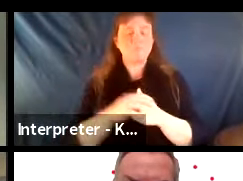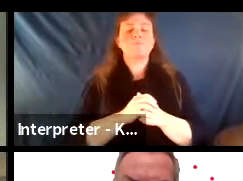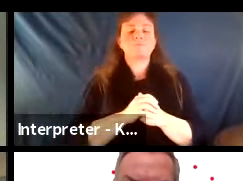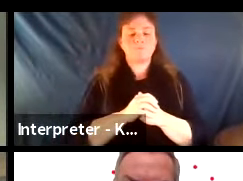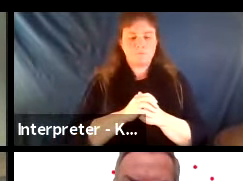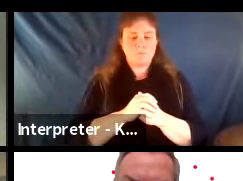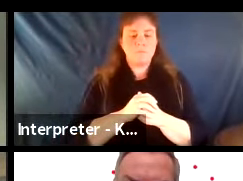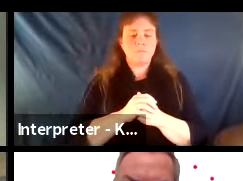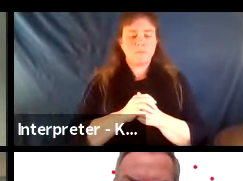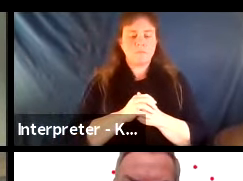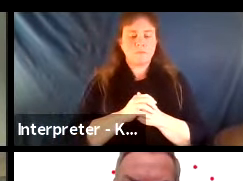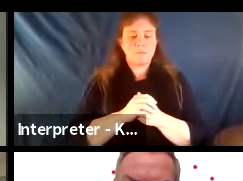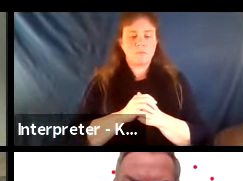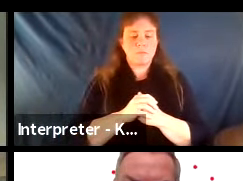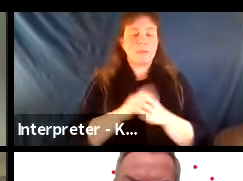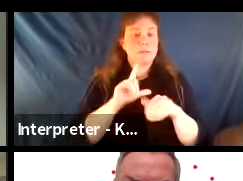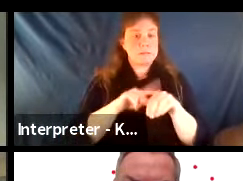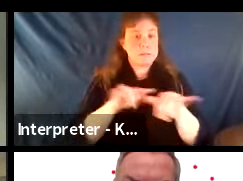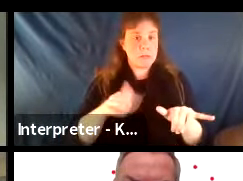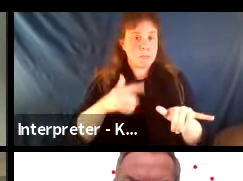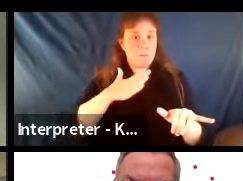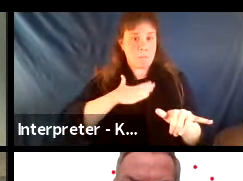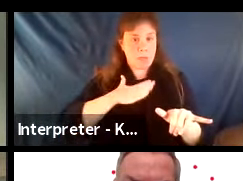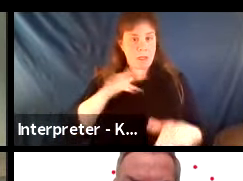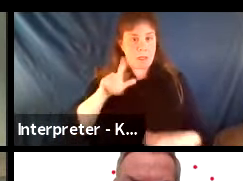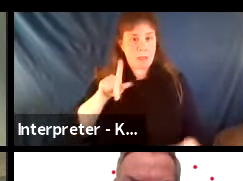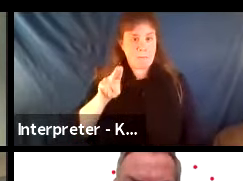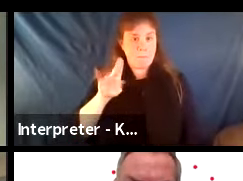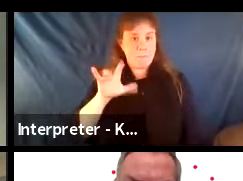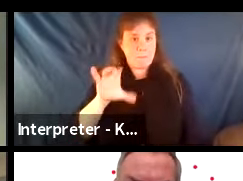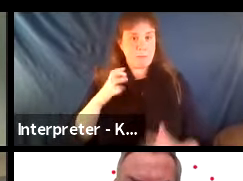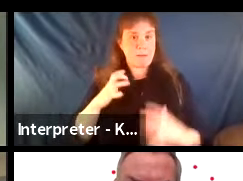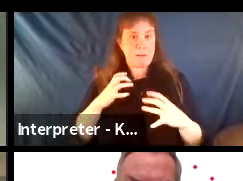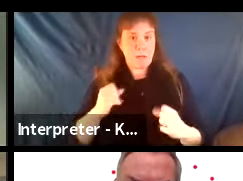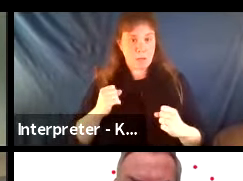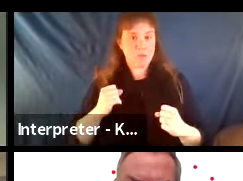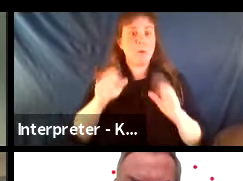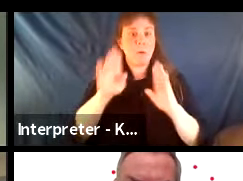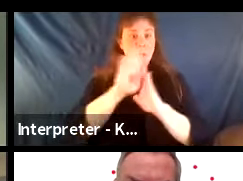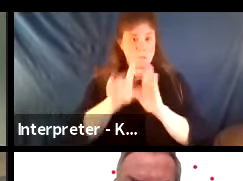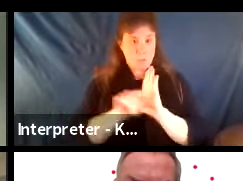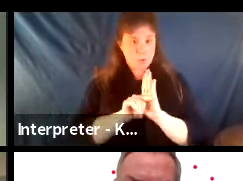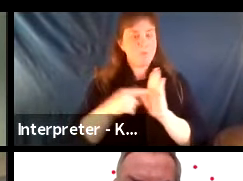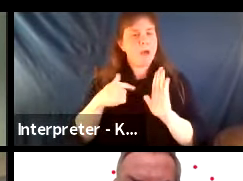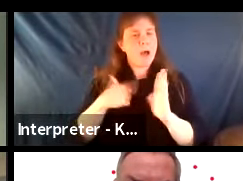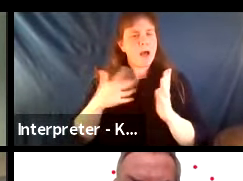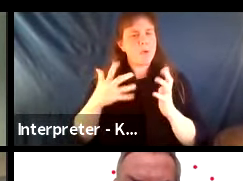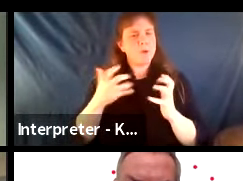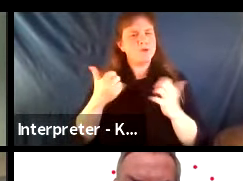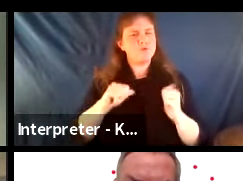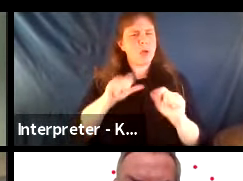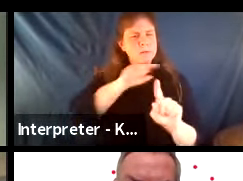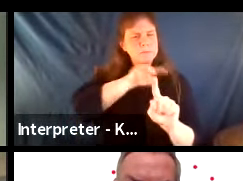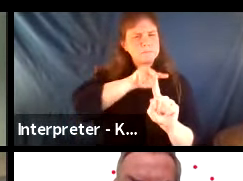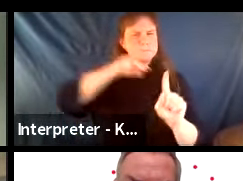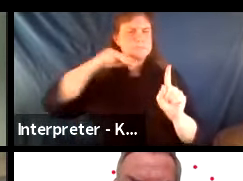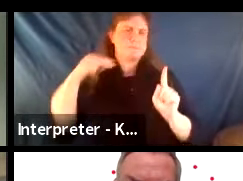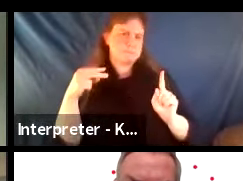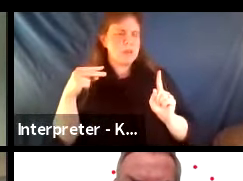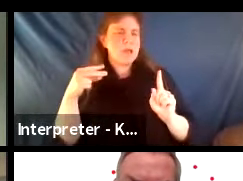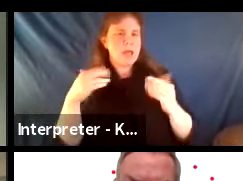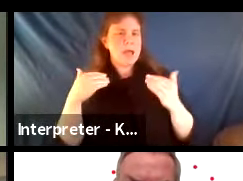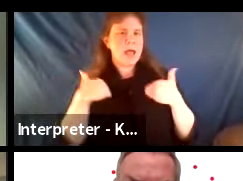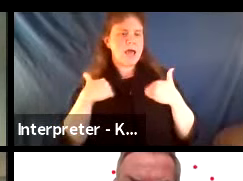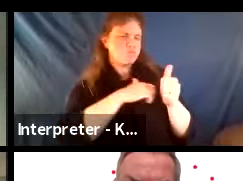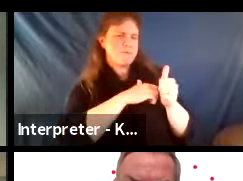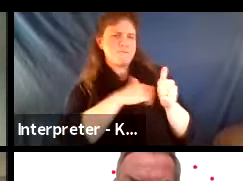health background, I really want to go upstream and look at it from a prevention perspective and really lean into equity. And